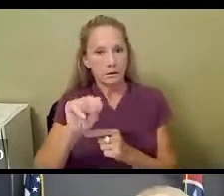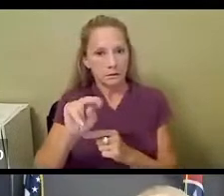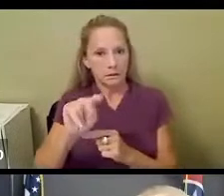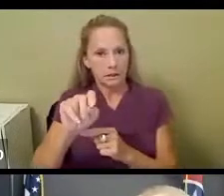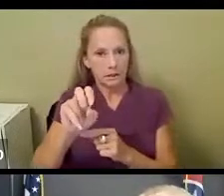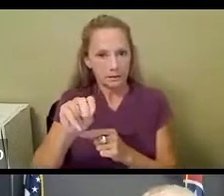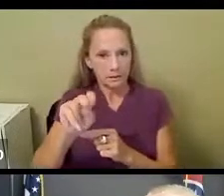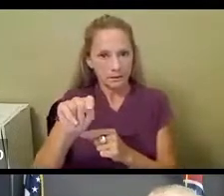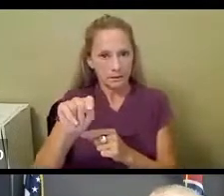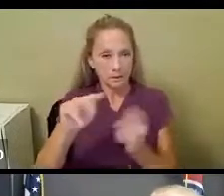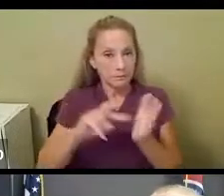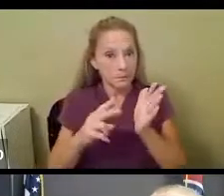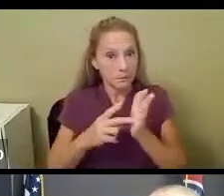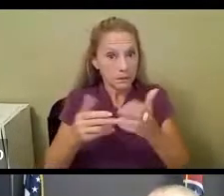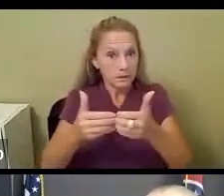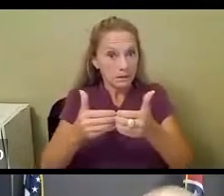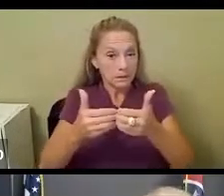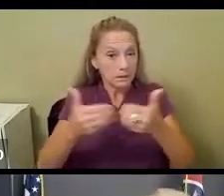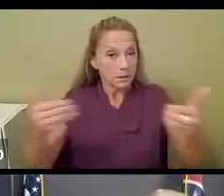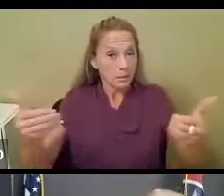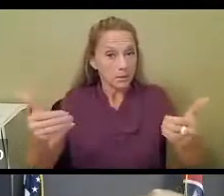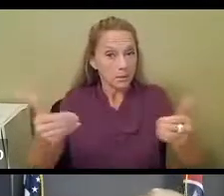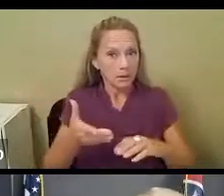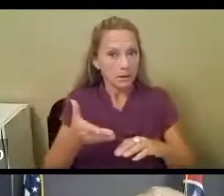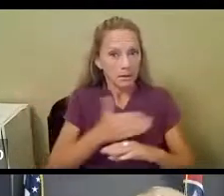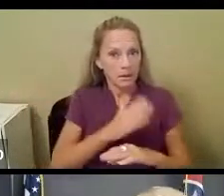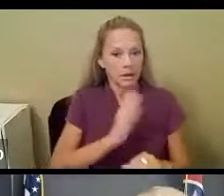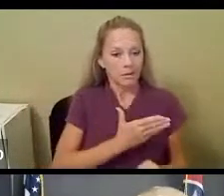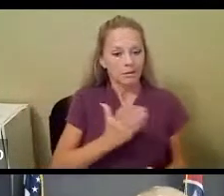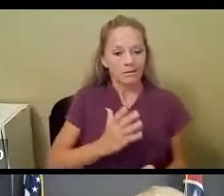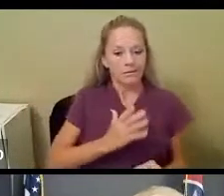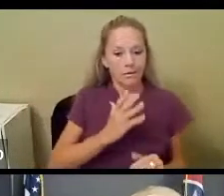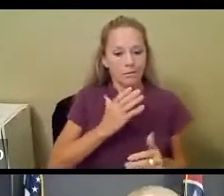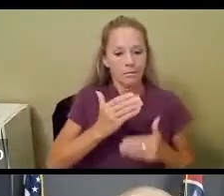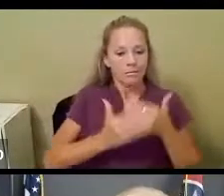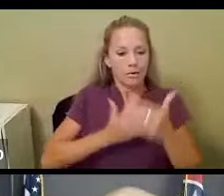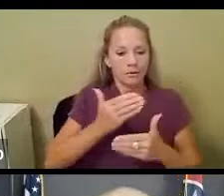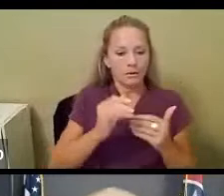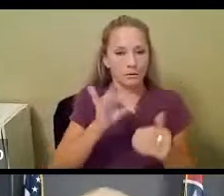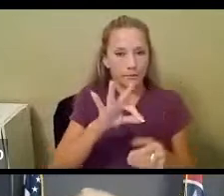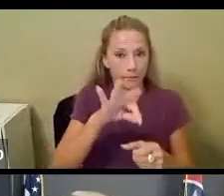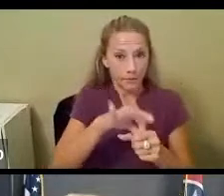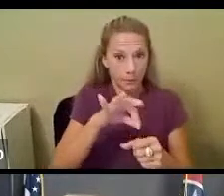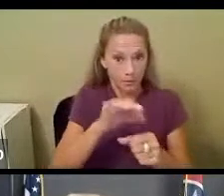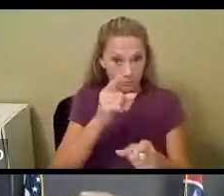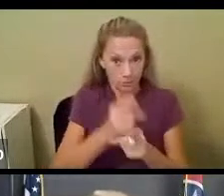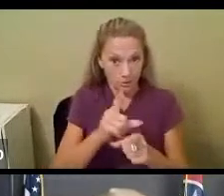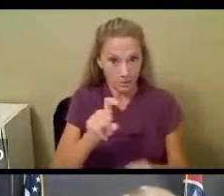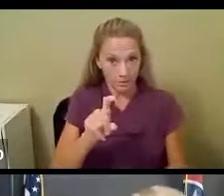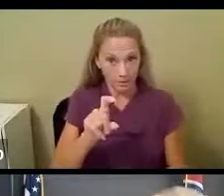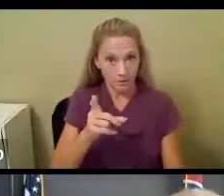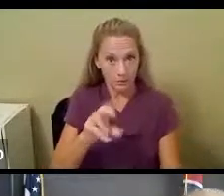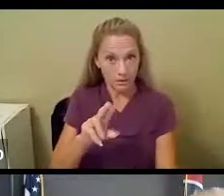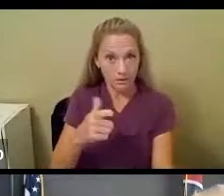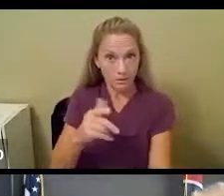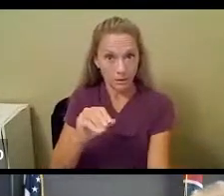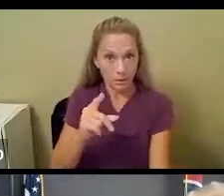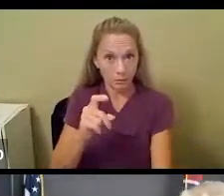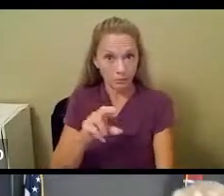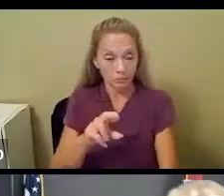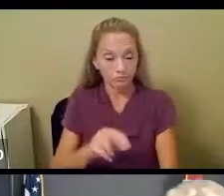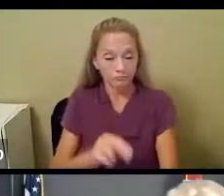That's separate from the formal process of the vote. Do I understand that correctly, Dr. Gocher? I believe you're